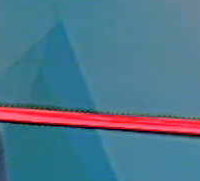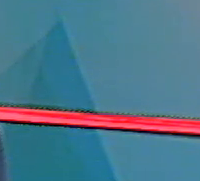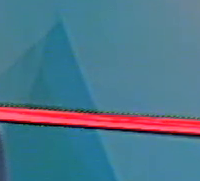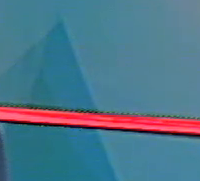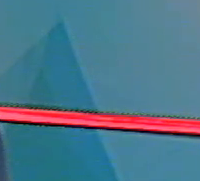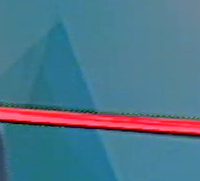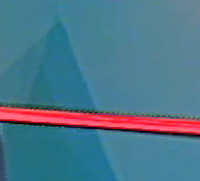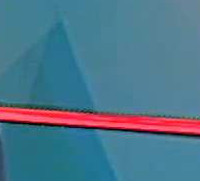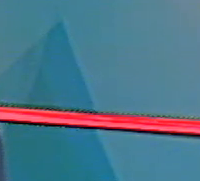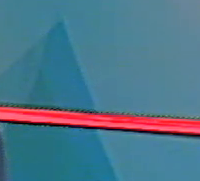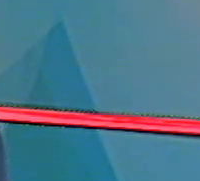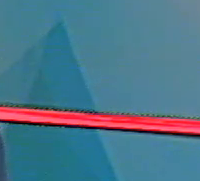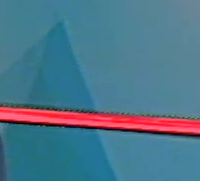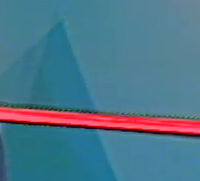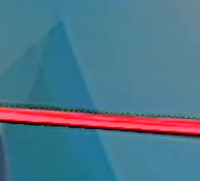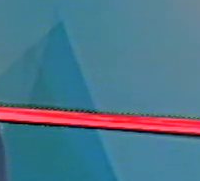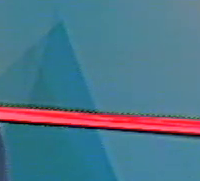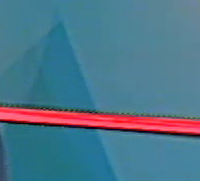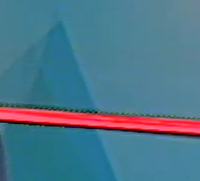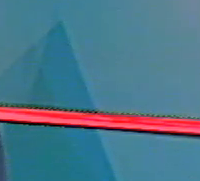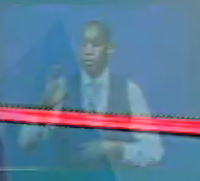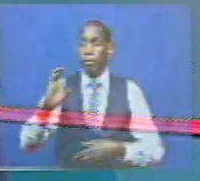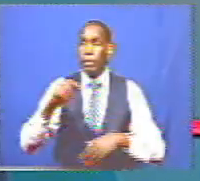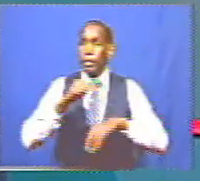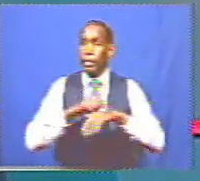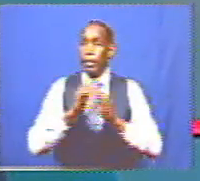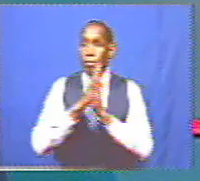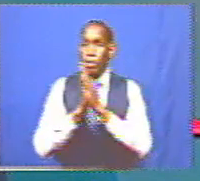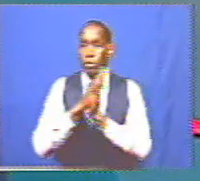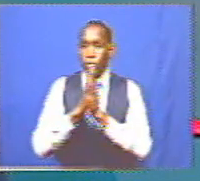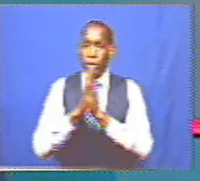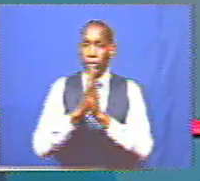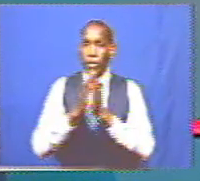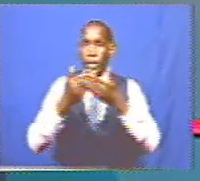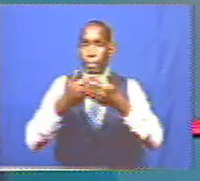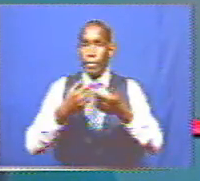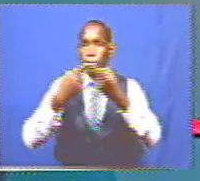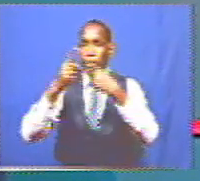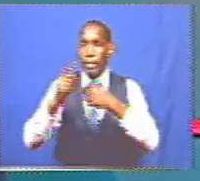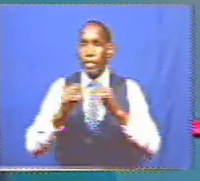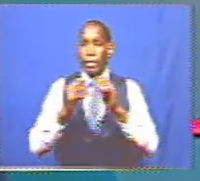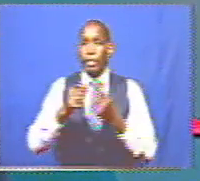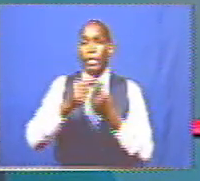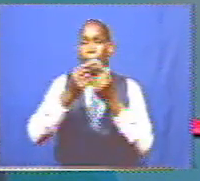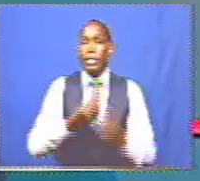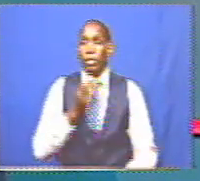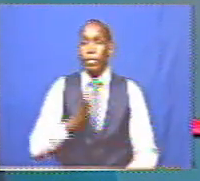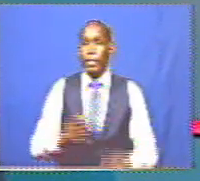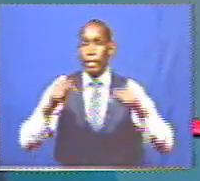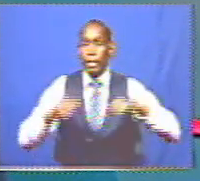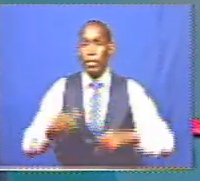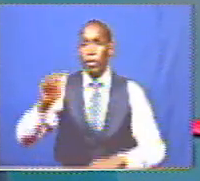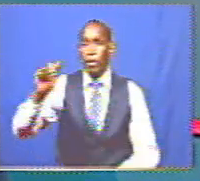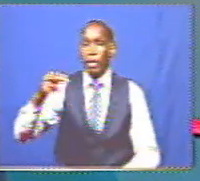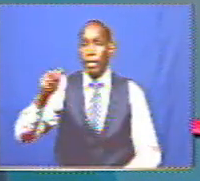night. Welcome back. Still watching KBC Channel 1 News, our time for Engine Behind Power interview. And our special guest tonight is Anna